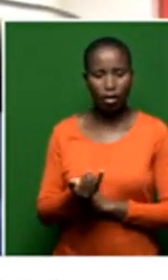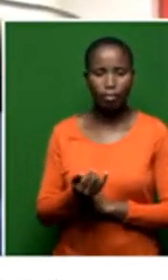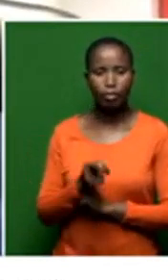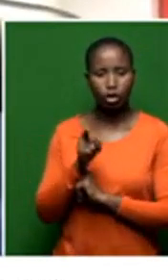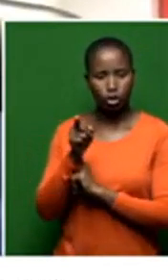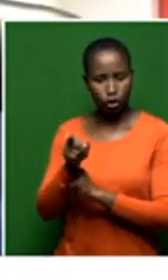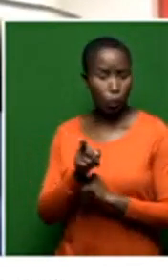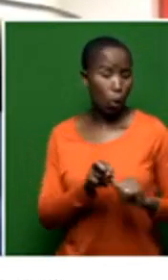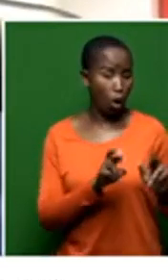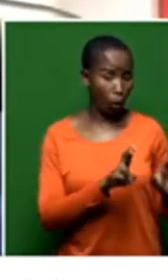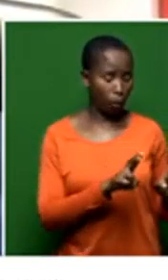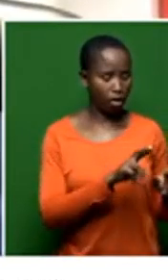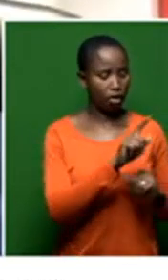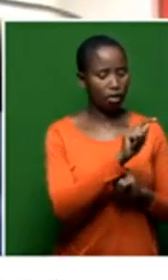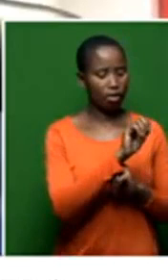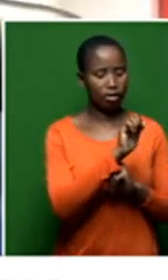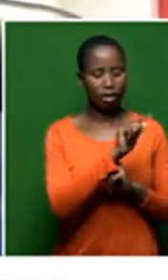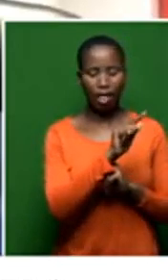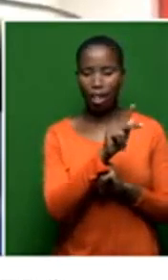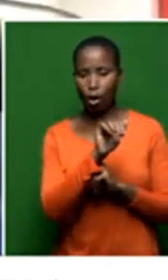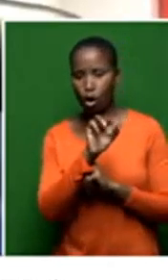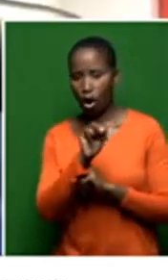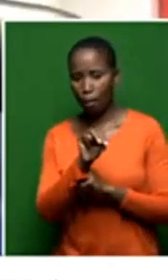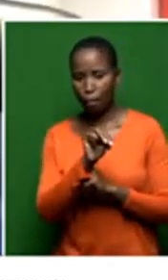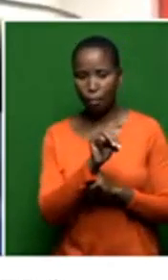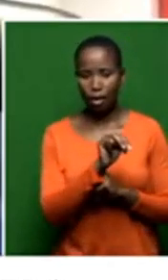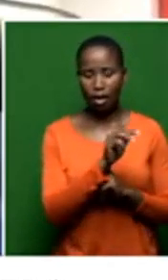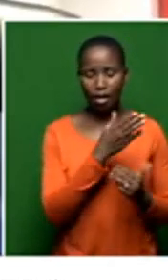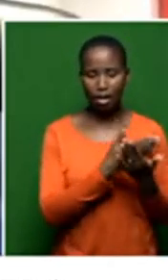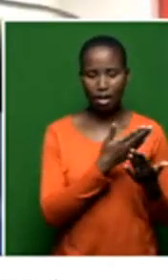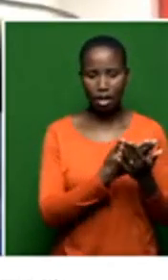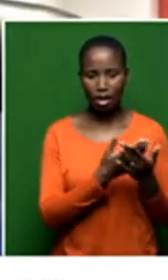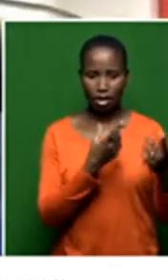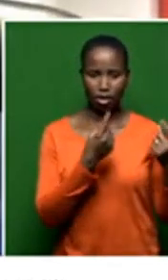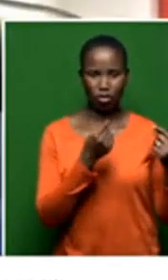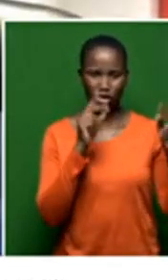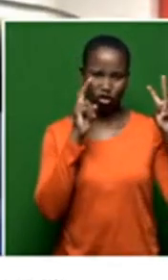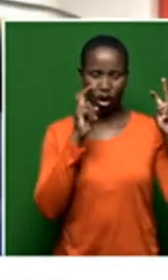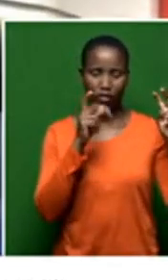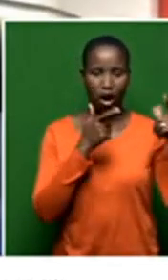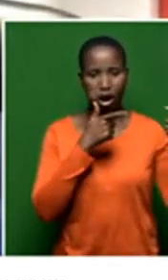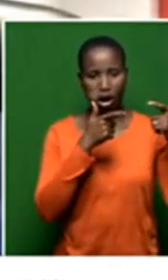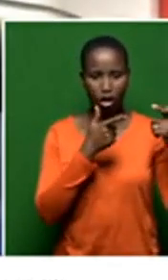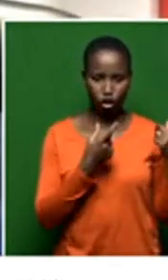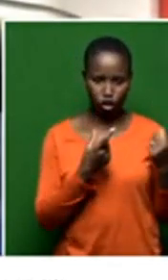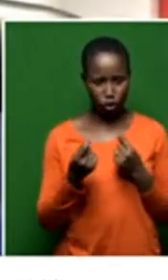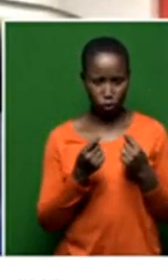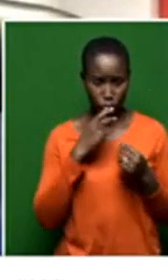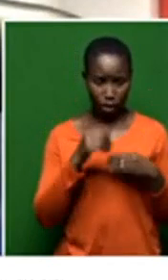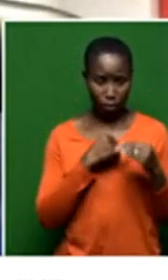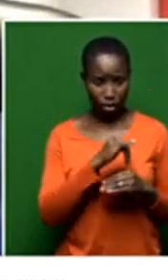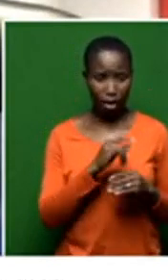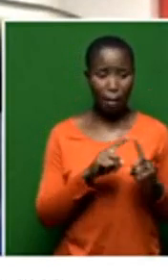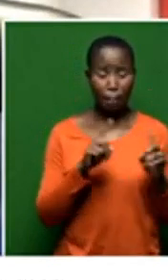hoping that Telkom would therefore display the sort of patriotism that you are appealing for. But could